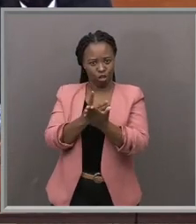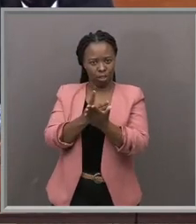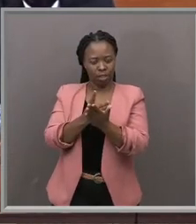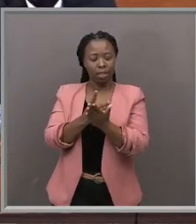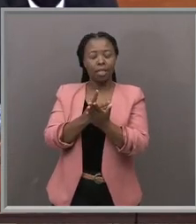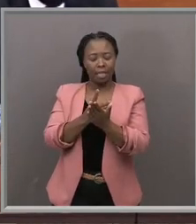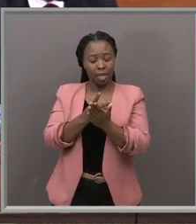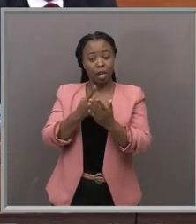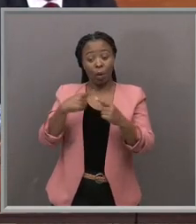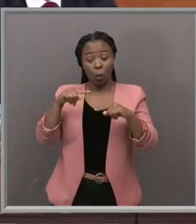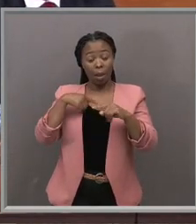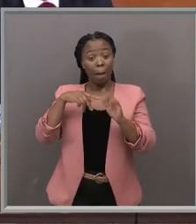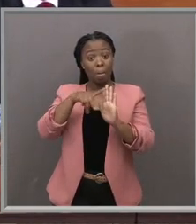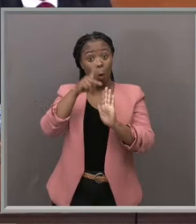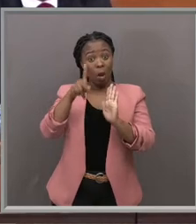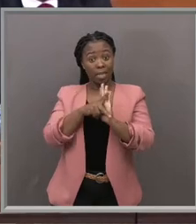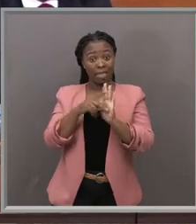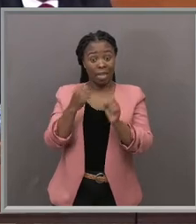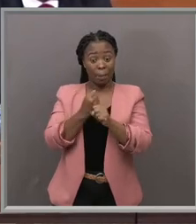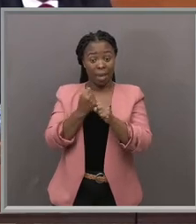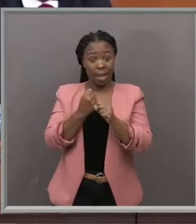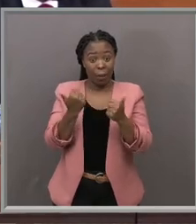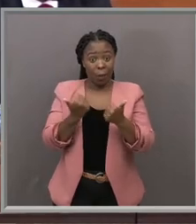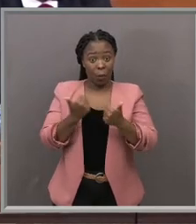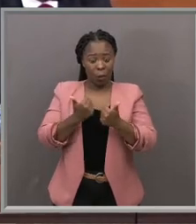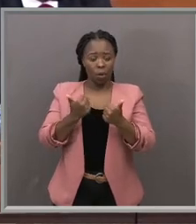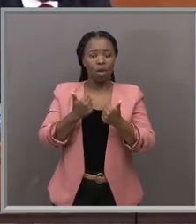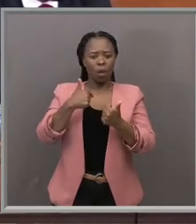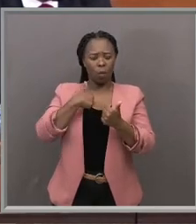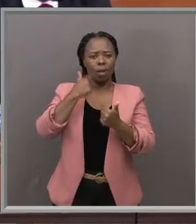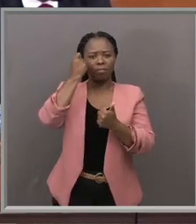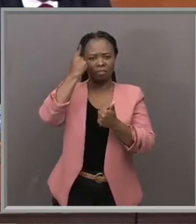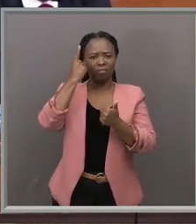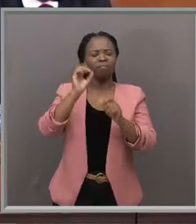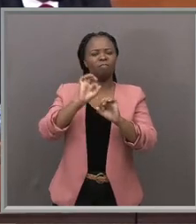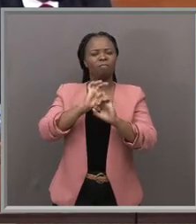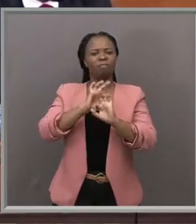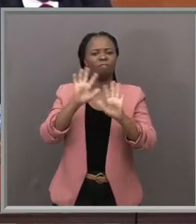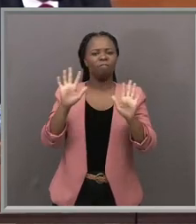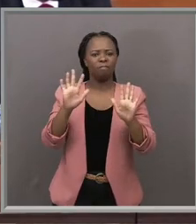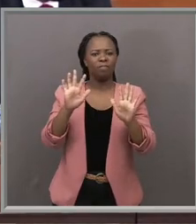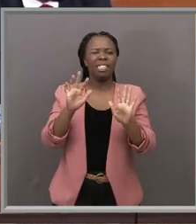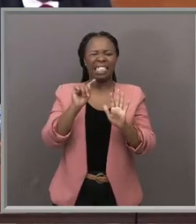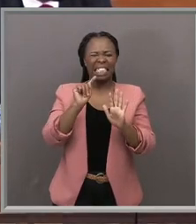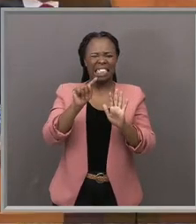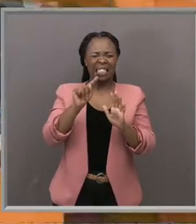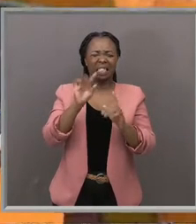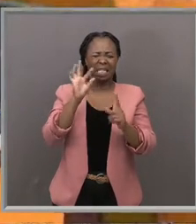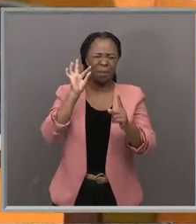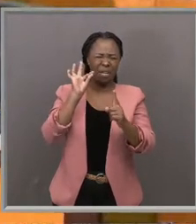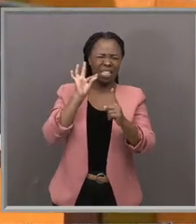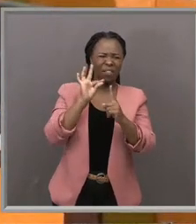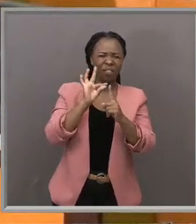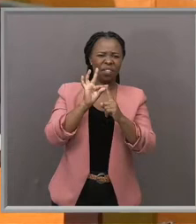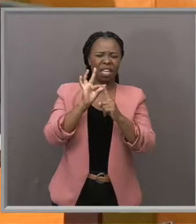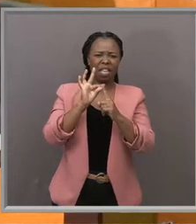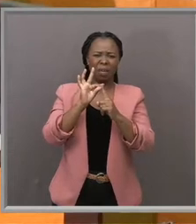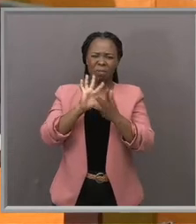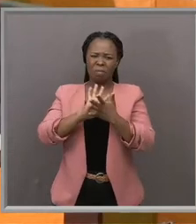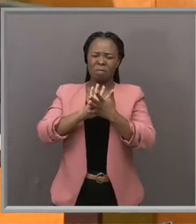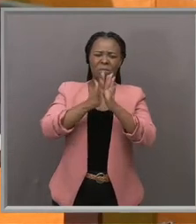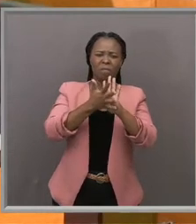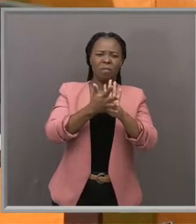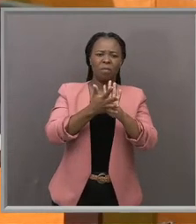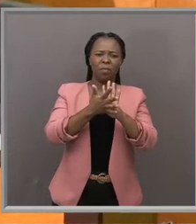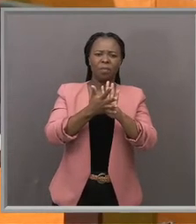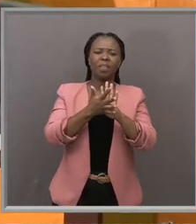makers, we have come to understand the specific trajectory in our province that the pandemic